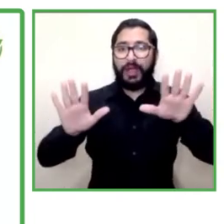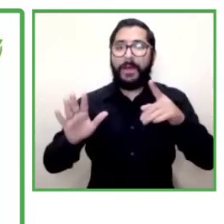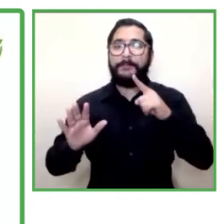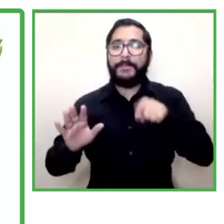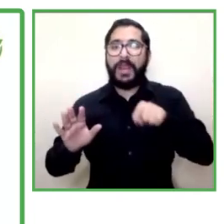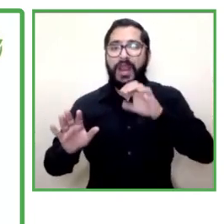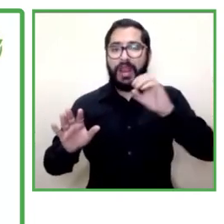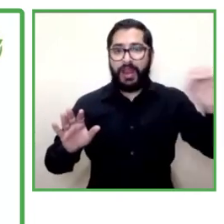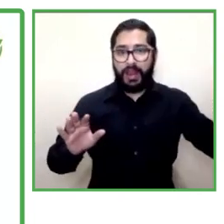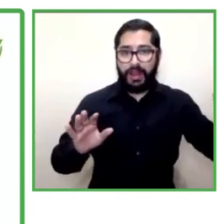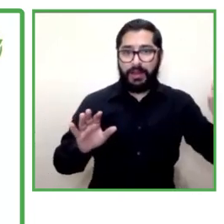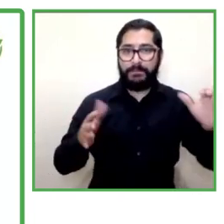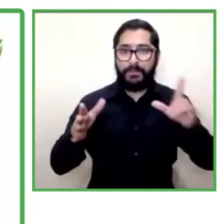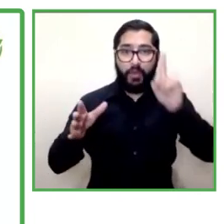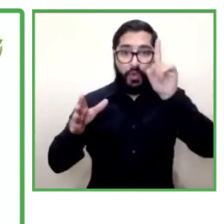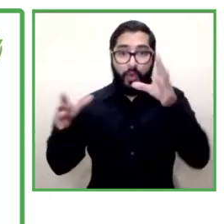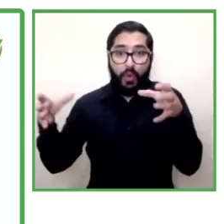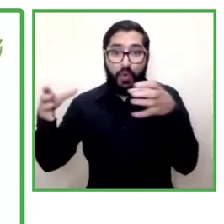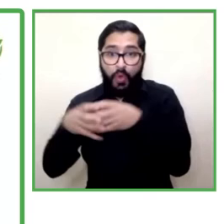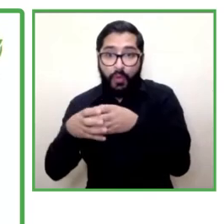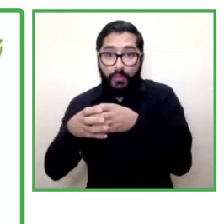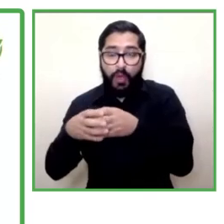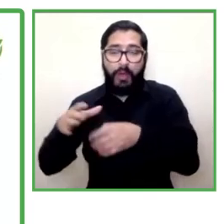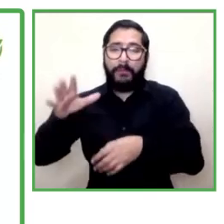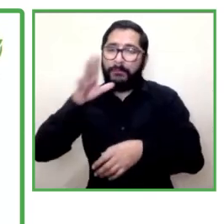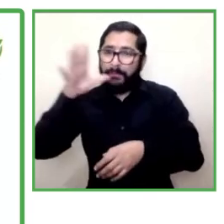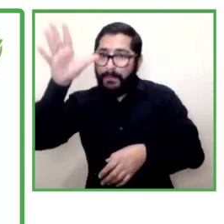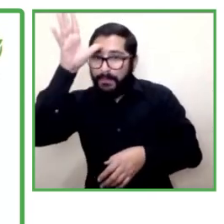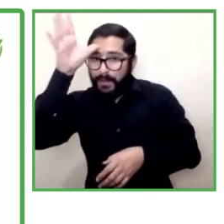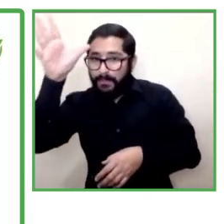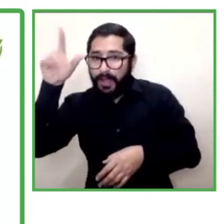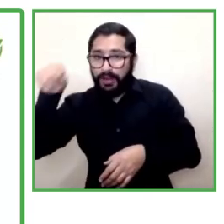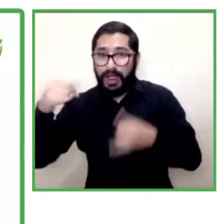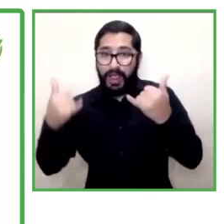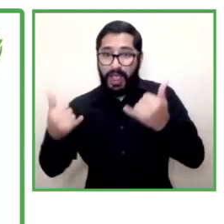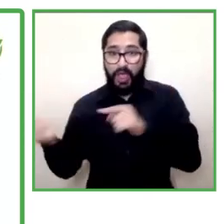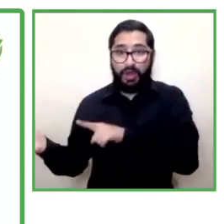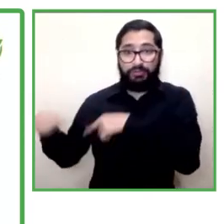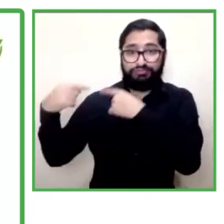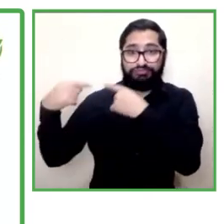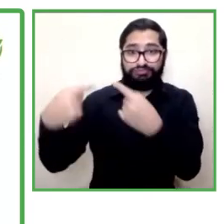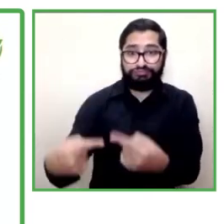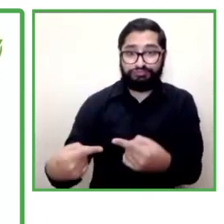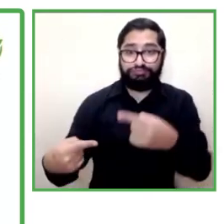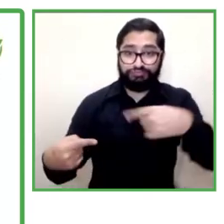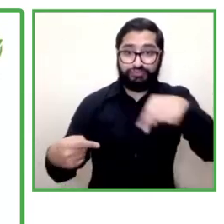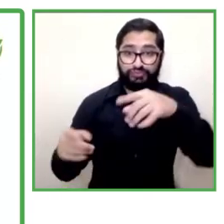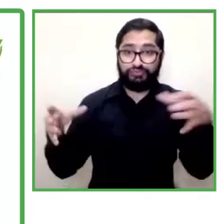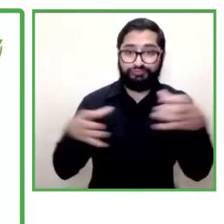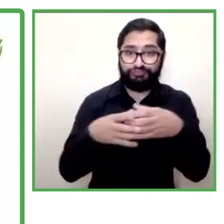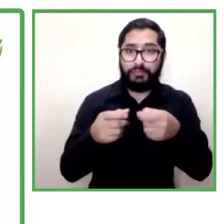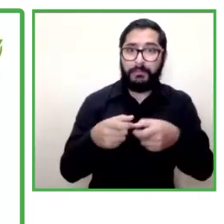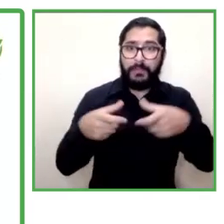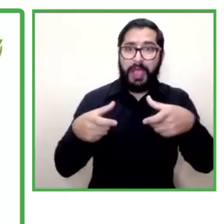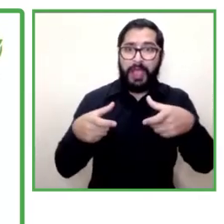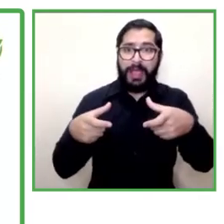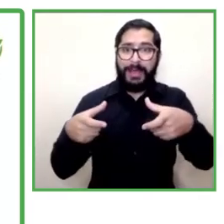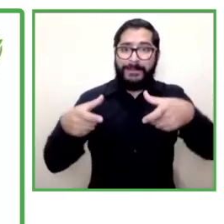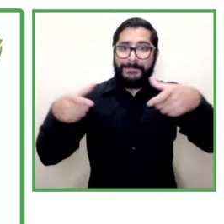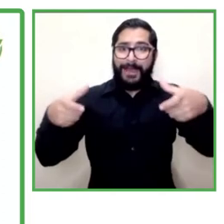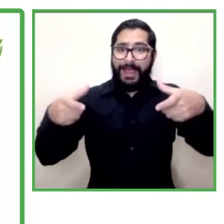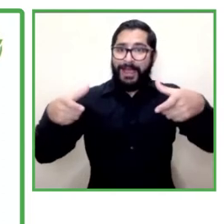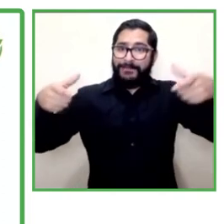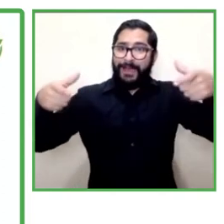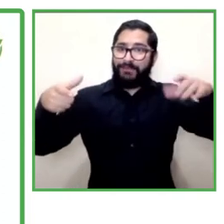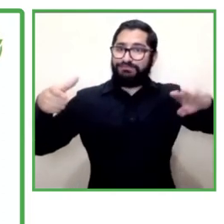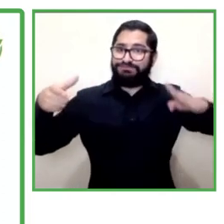crossed the threshold of more than 1 million signs learned, which we think is fantastic. We are now about 50% of